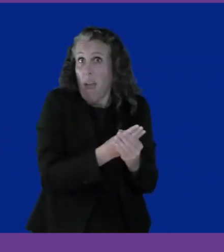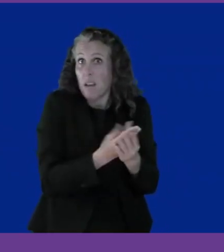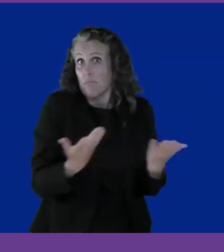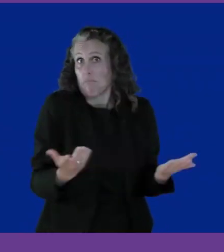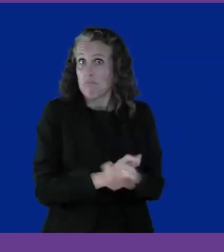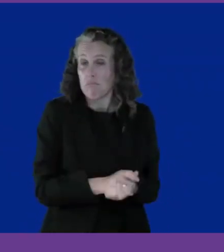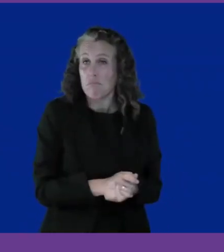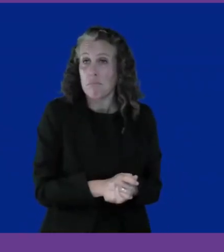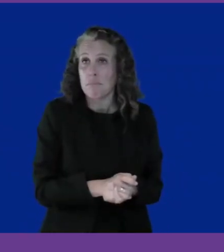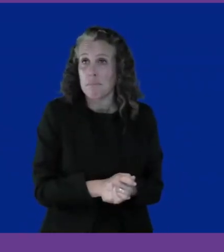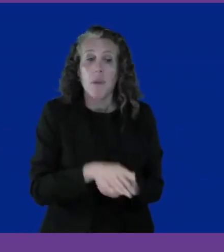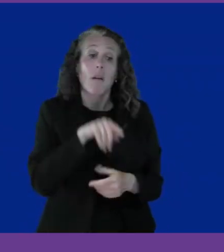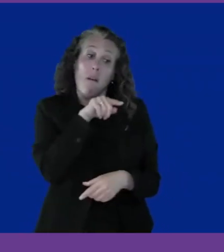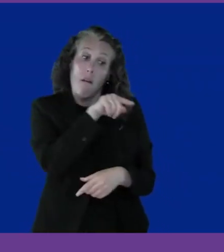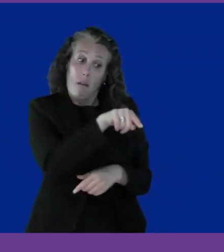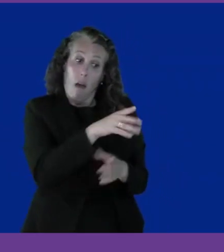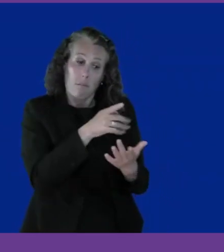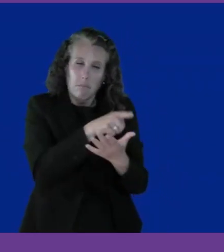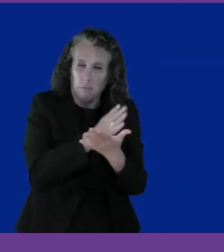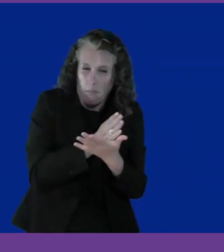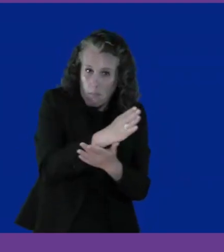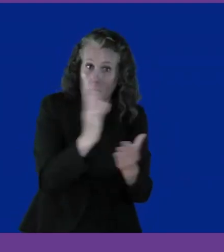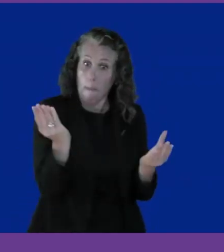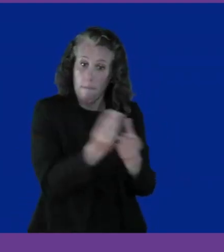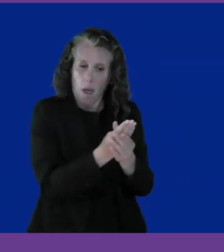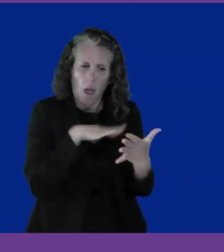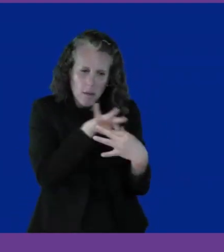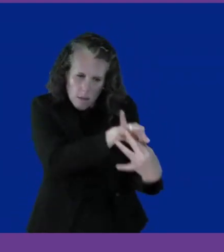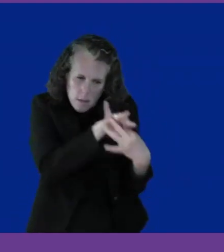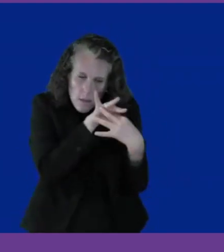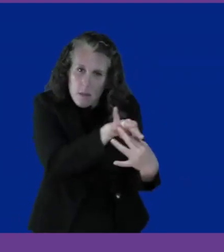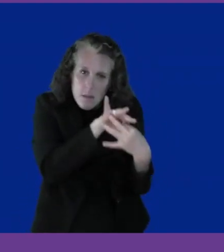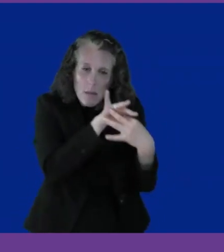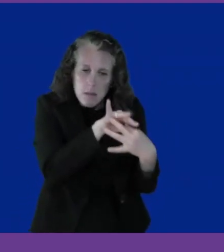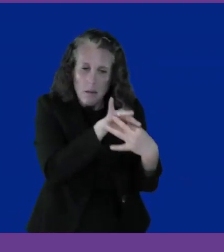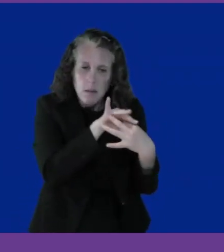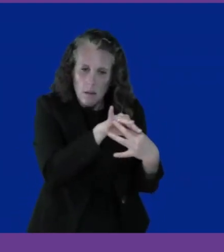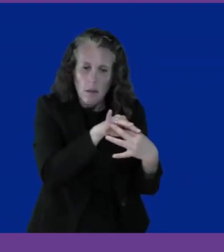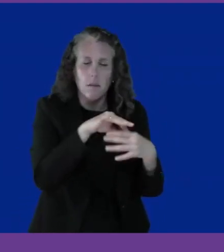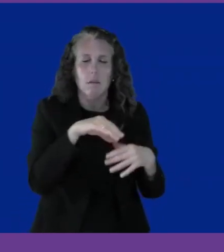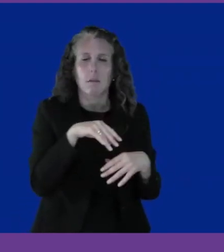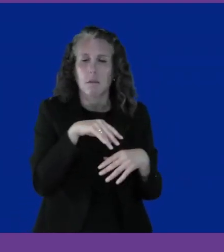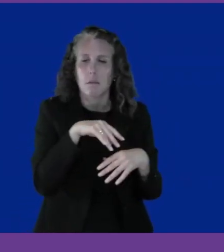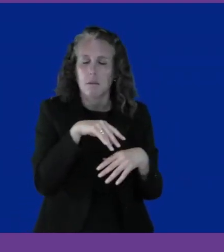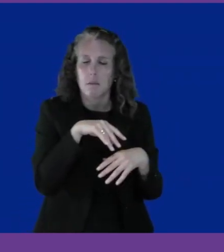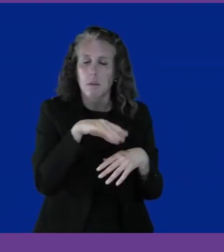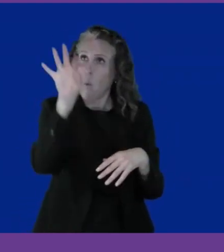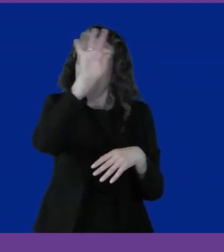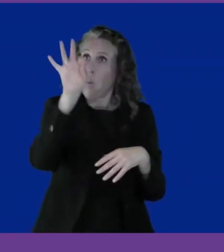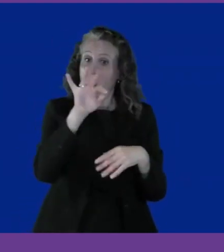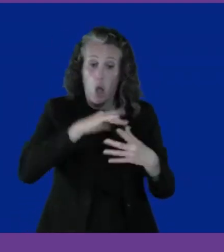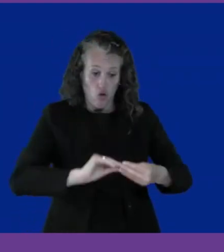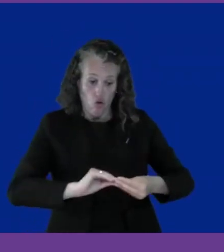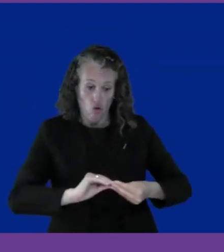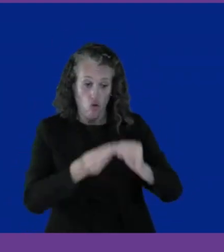There, we worked very closely with our colleagues on DigiFISMA to make sure that the instrument